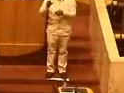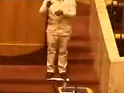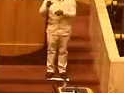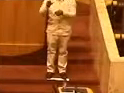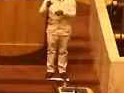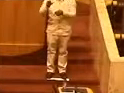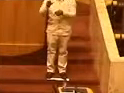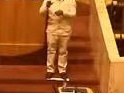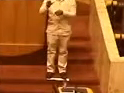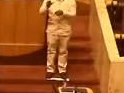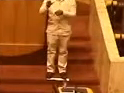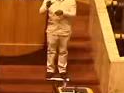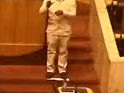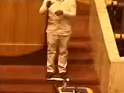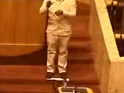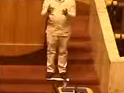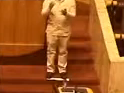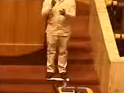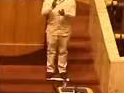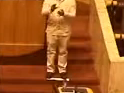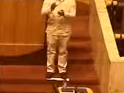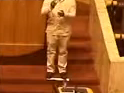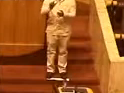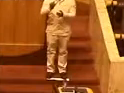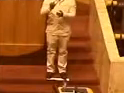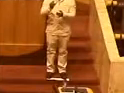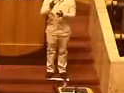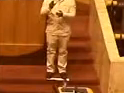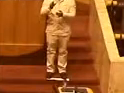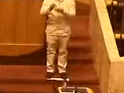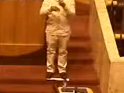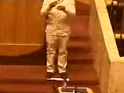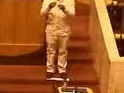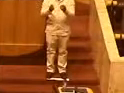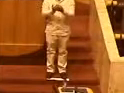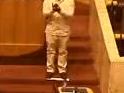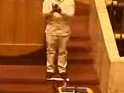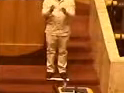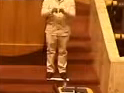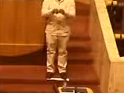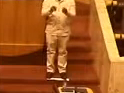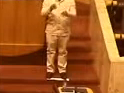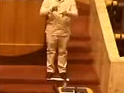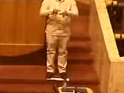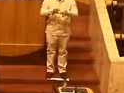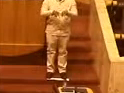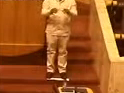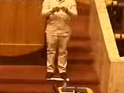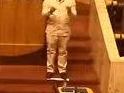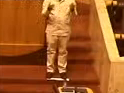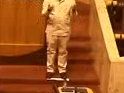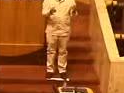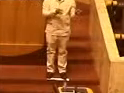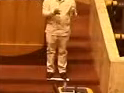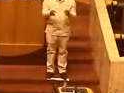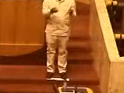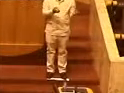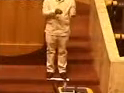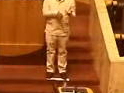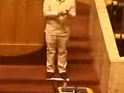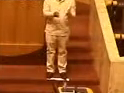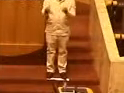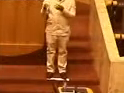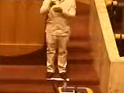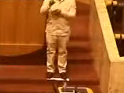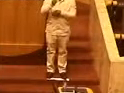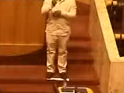phase 1 was completed in February and is ready to be handed over in June. Upgrading from gravel to surface standard